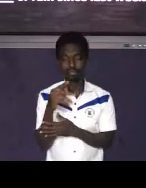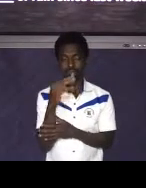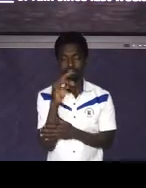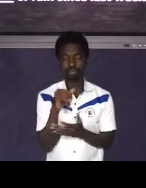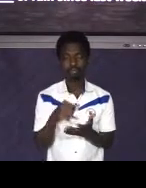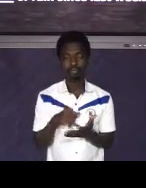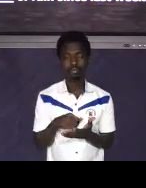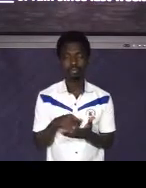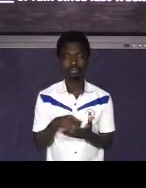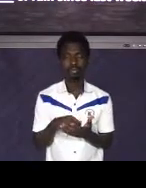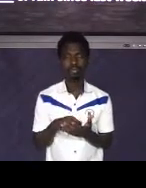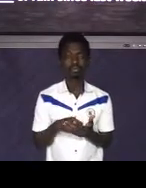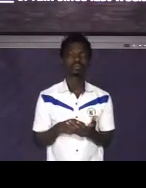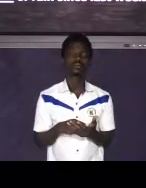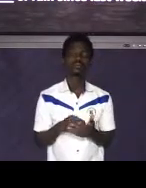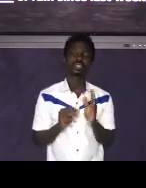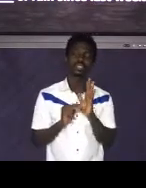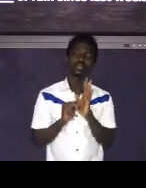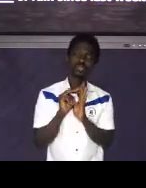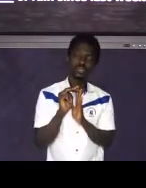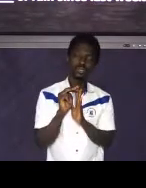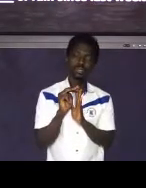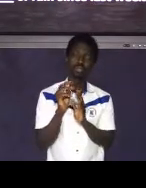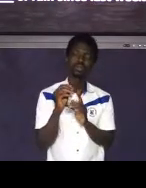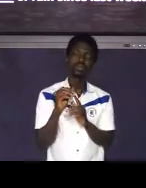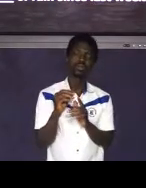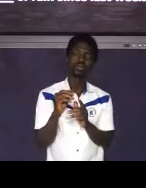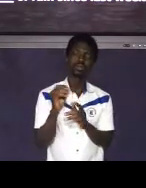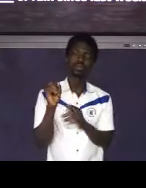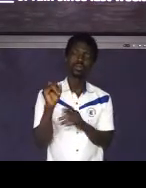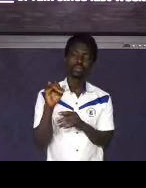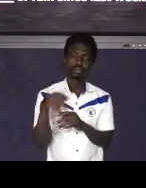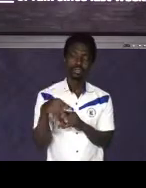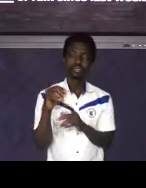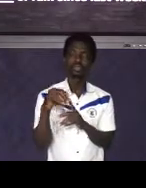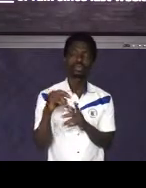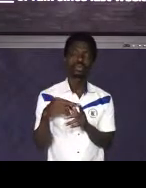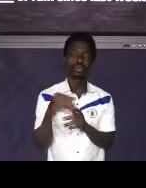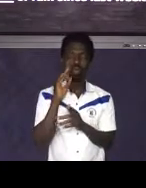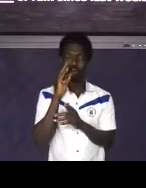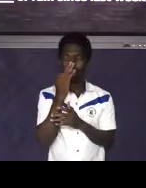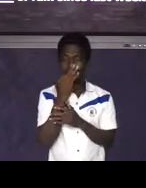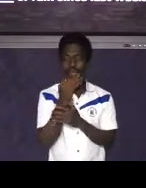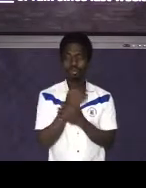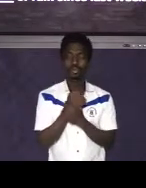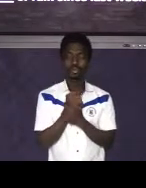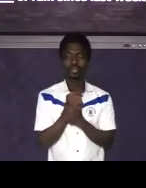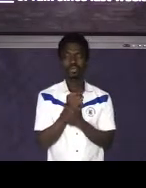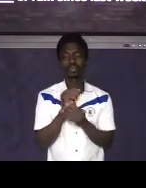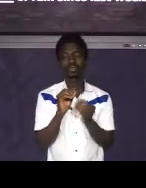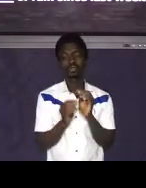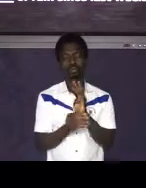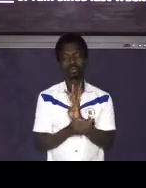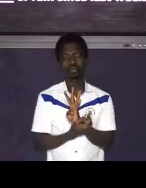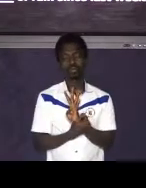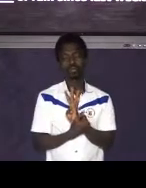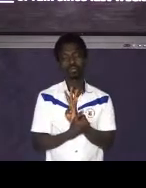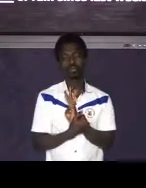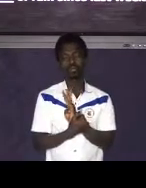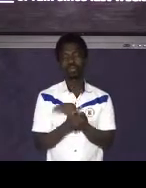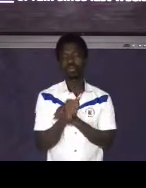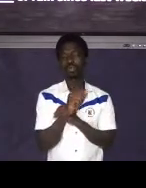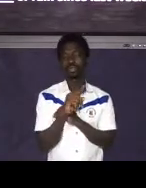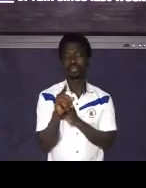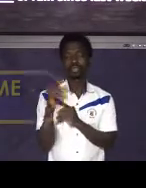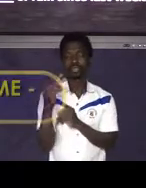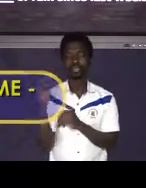of it. Is it measure, a sip, or a fragment? Number 4,